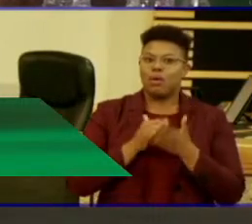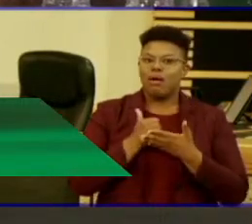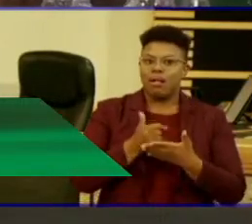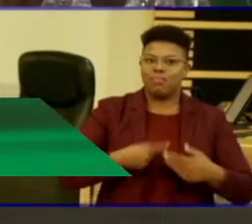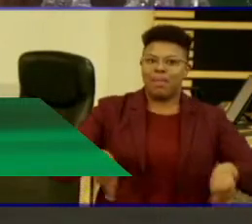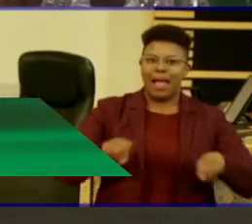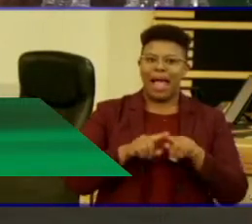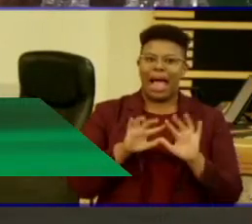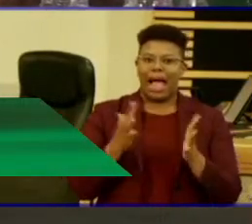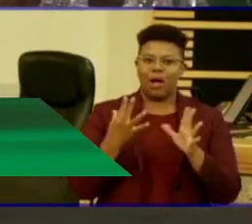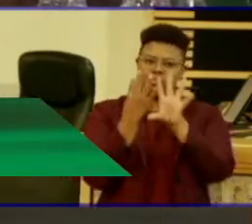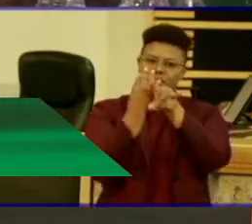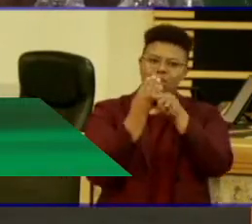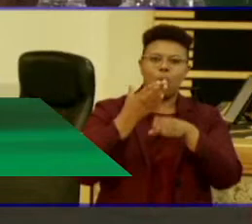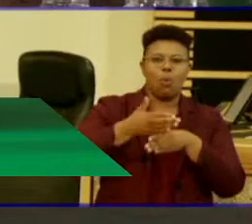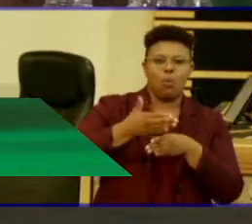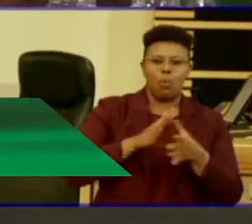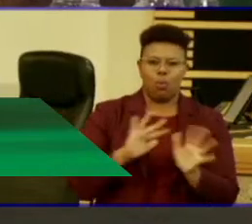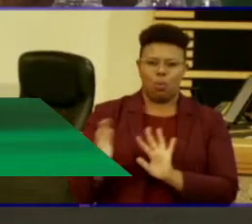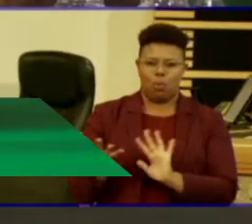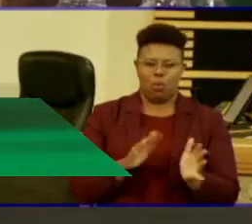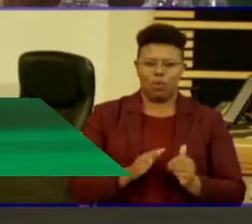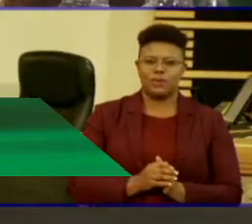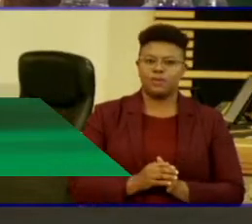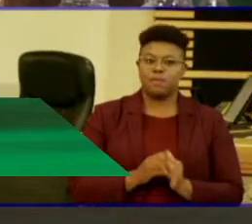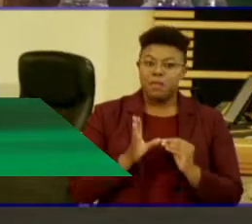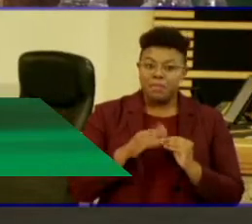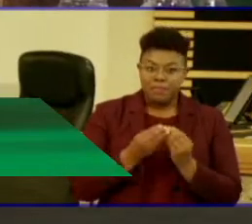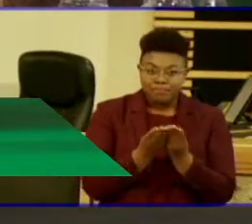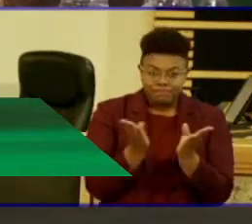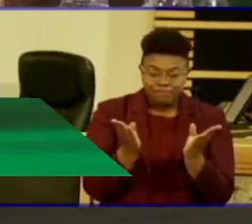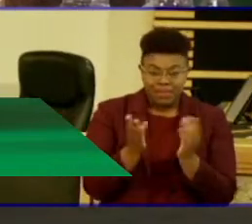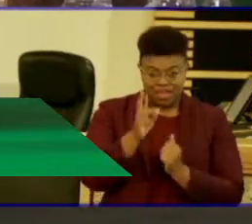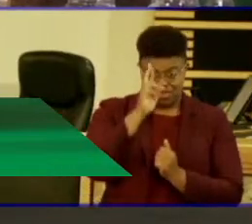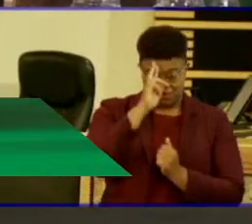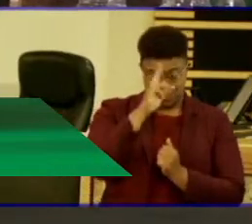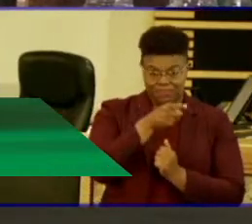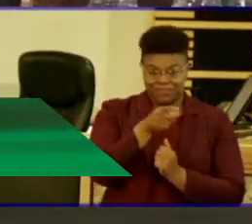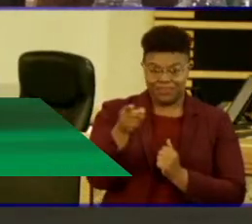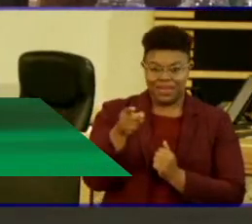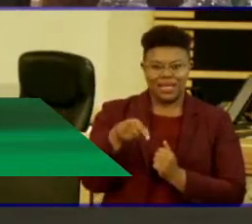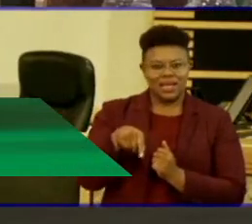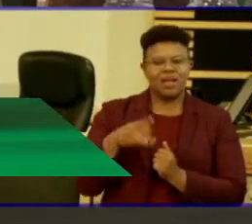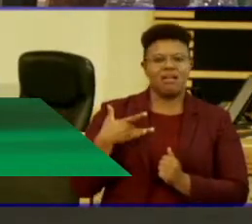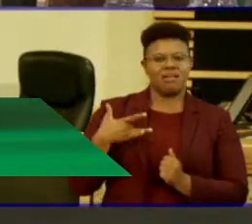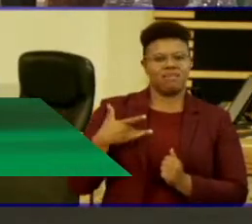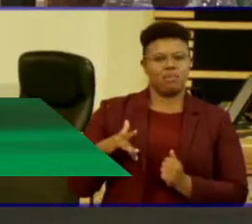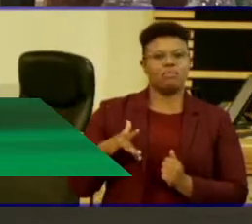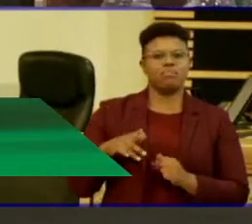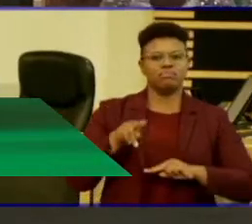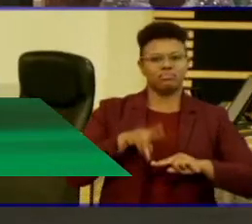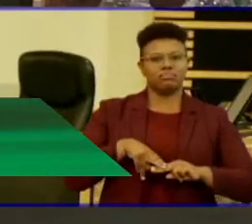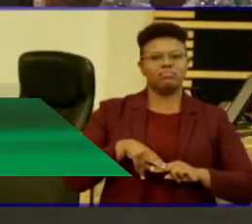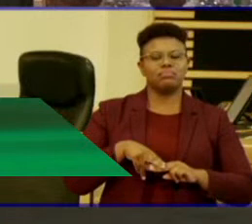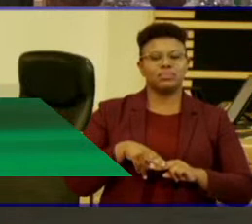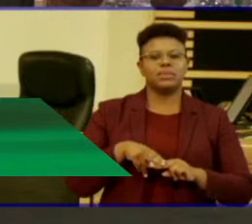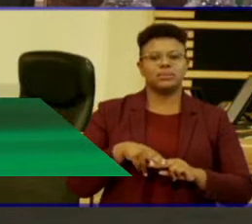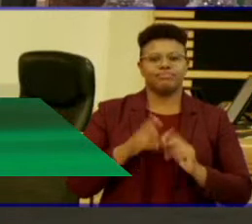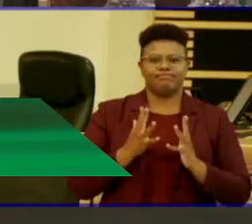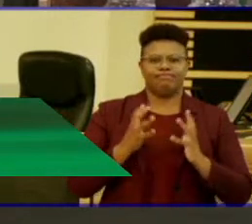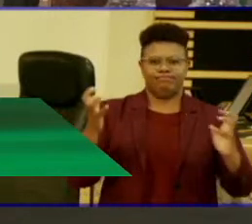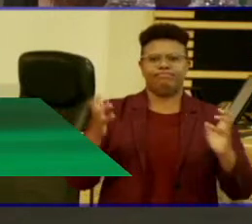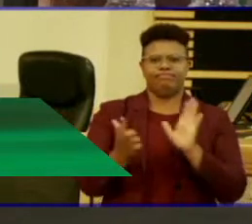our virtual members. Members are once again reminded that this is a formal sitting of the Legislature and